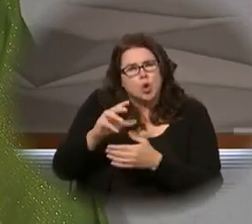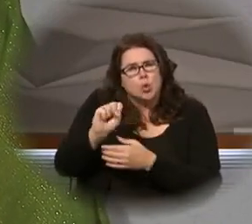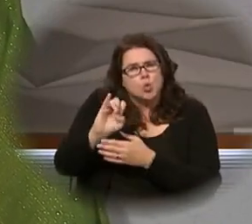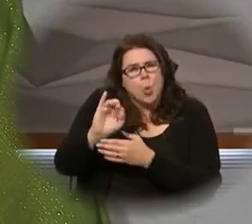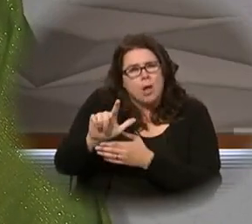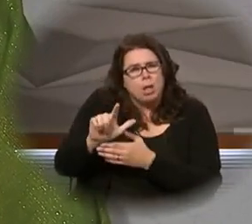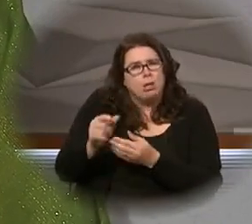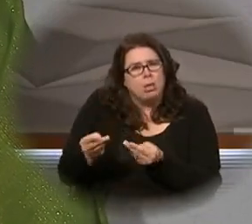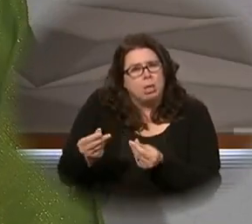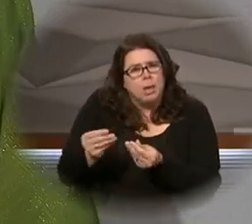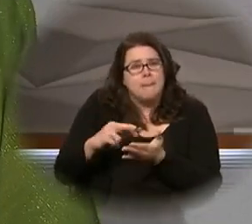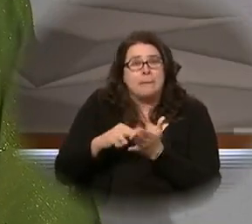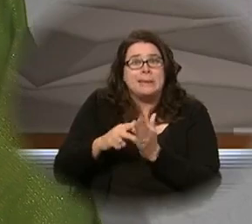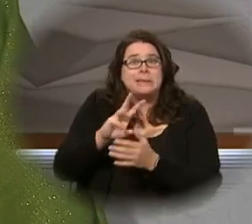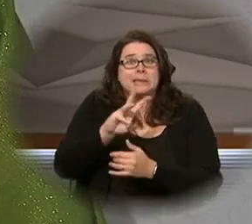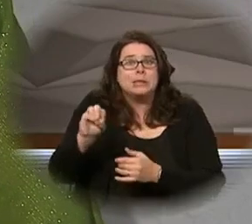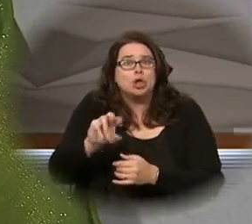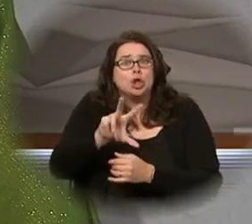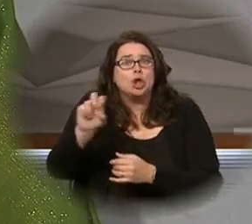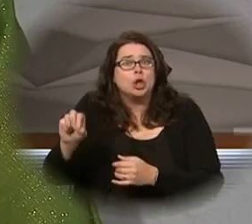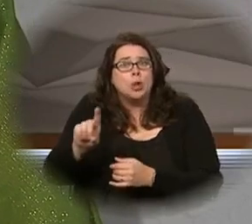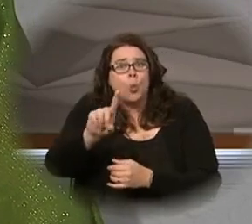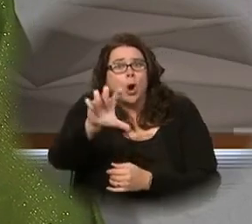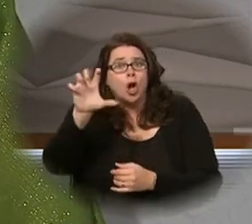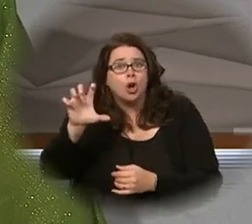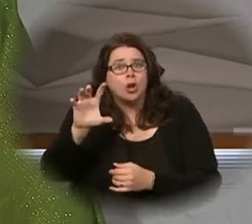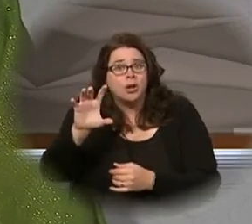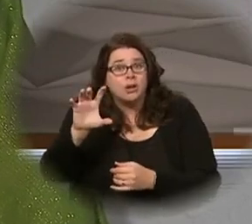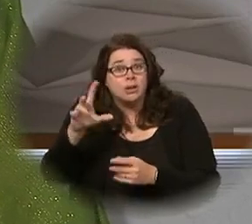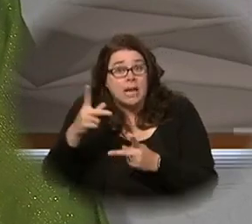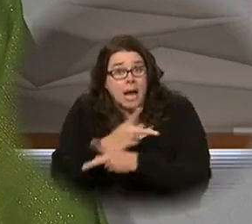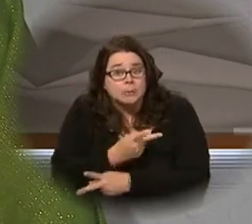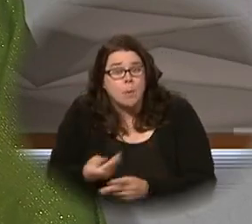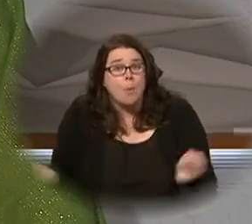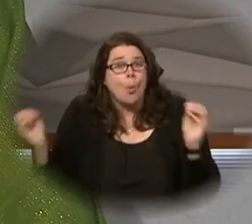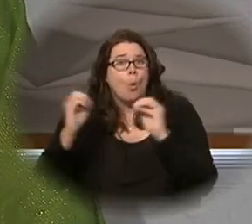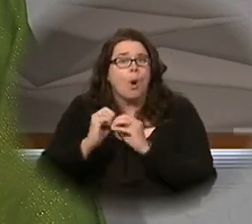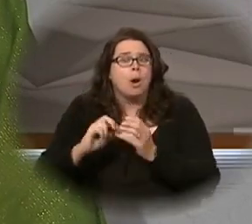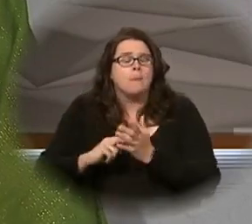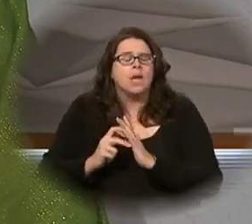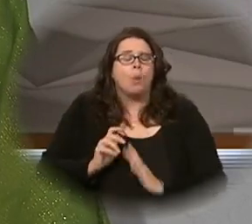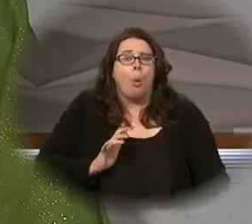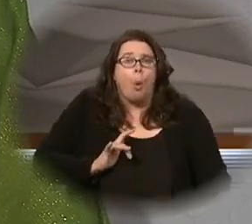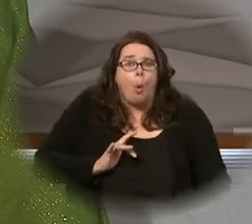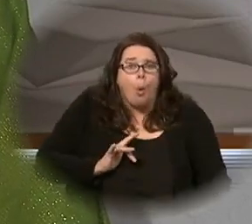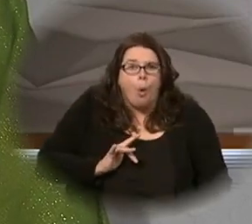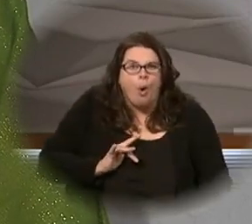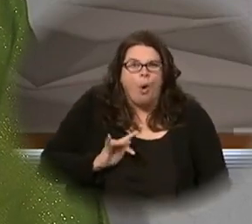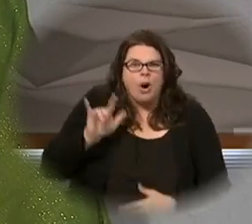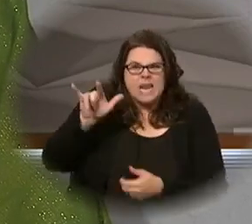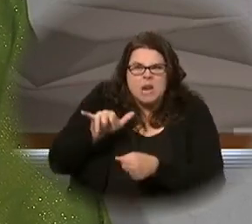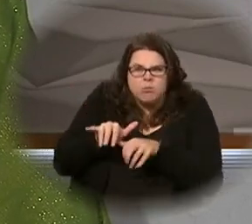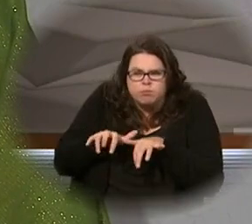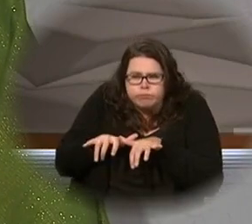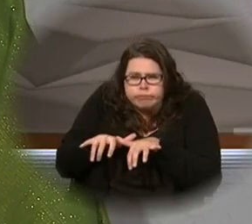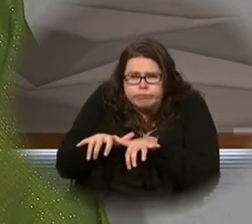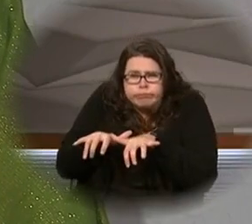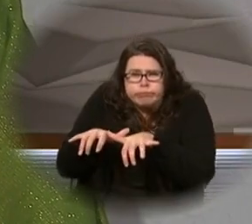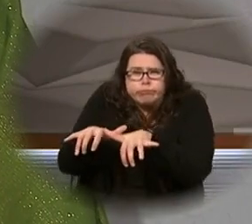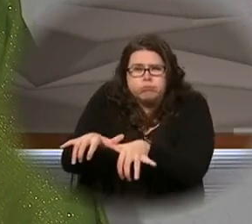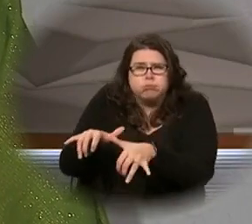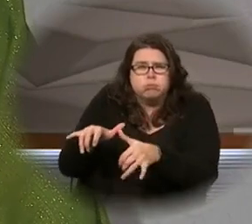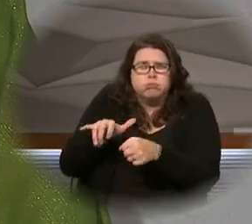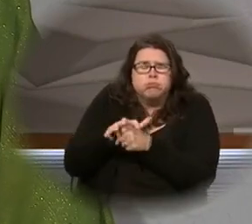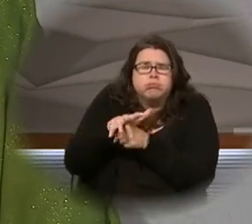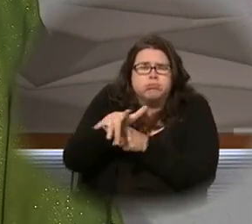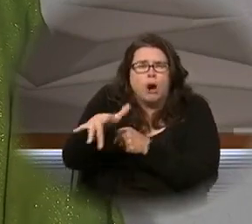of a 60 or a 30 or 100-fold, that just speaks to the miraculous extent of that goodness.